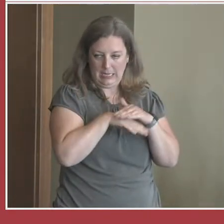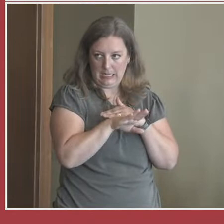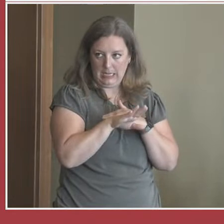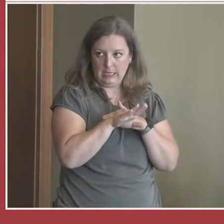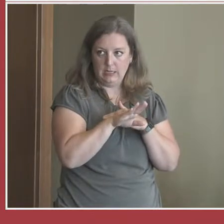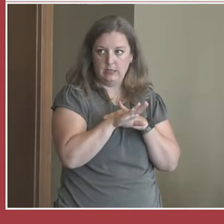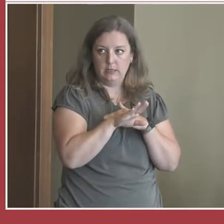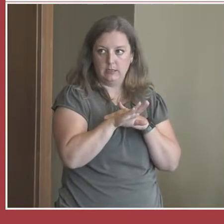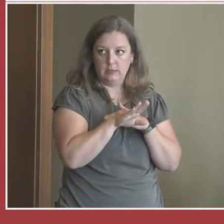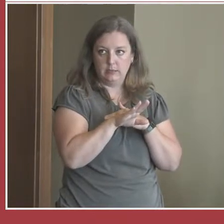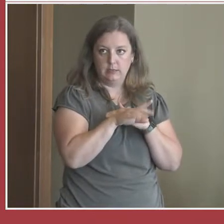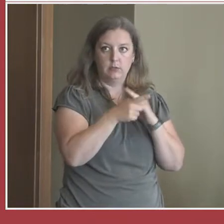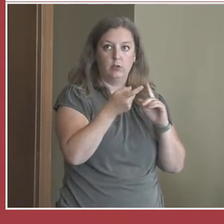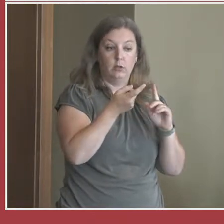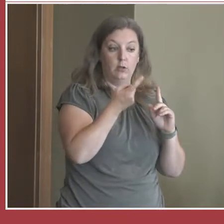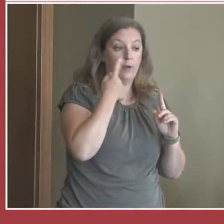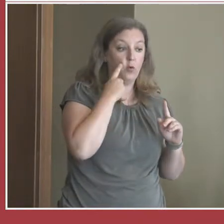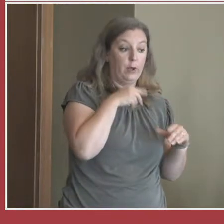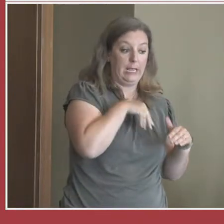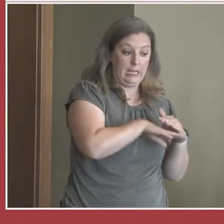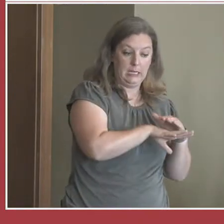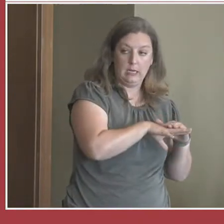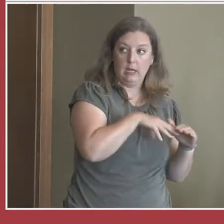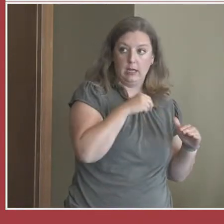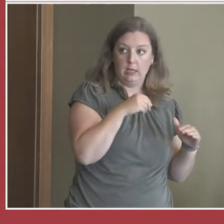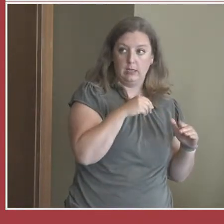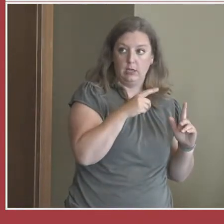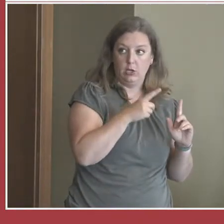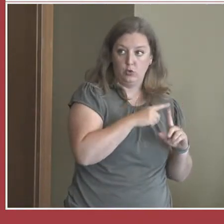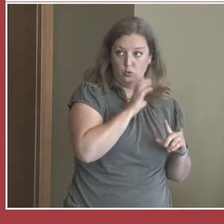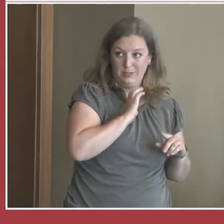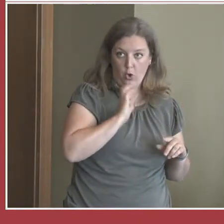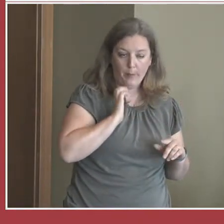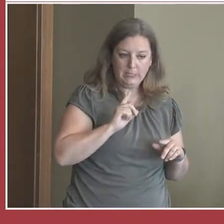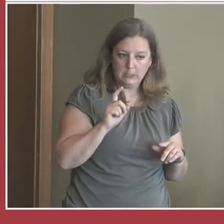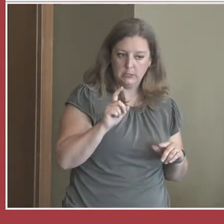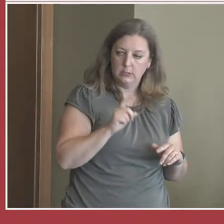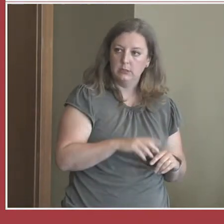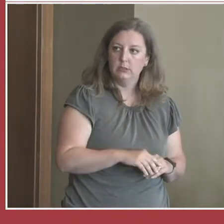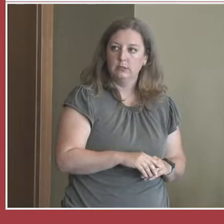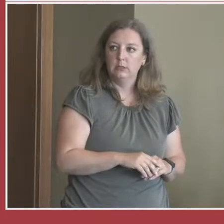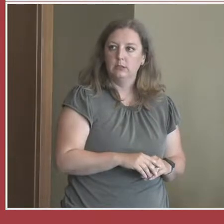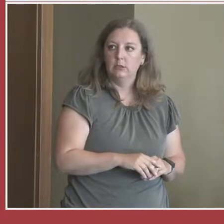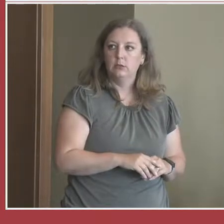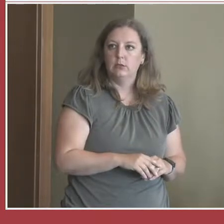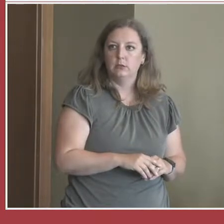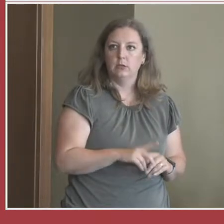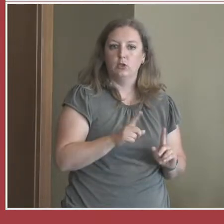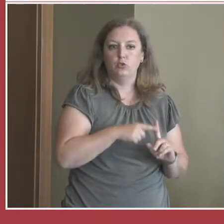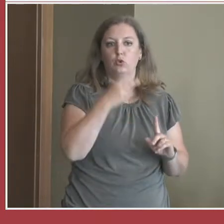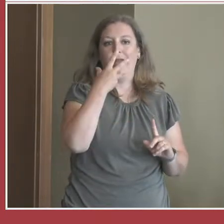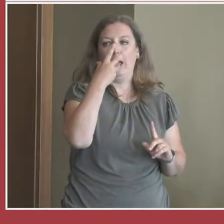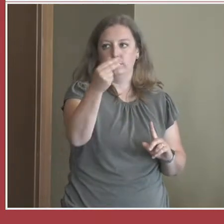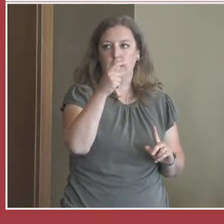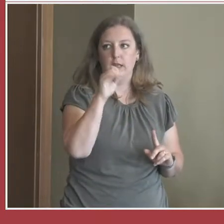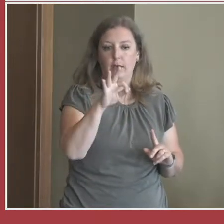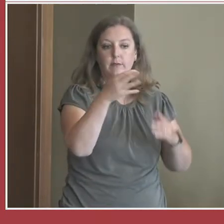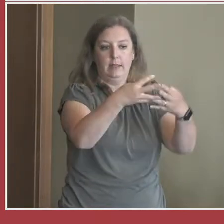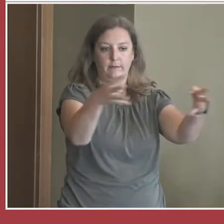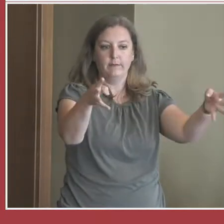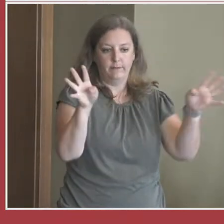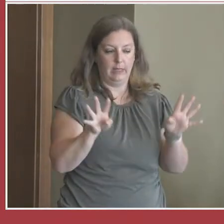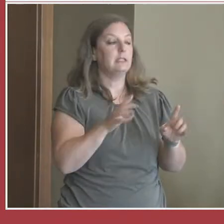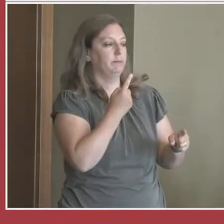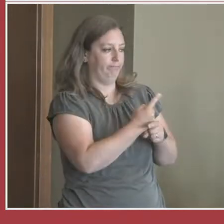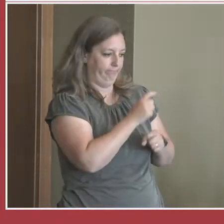are the ones that go in and out of the two ends of the commons, is that right? That go outside of the fenced area?